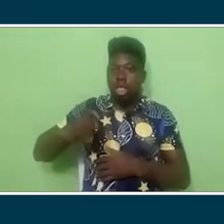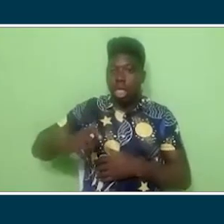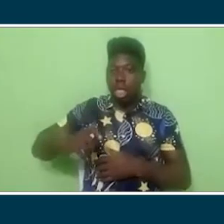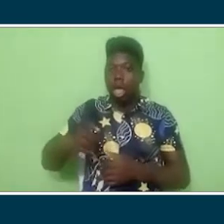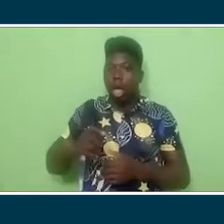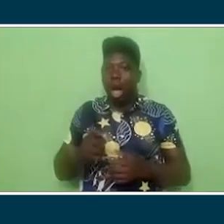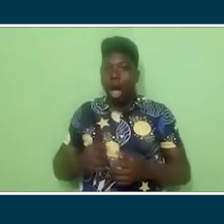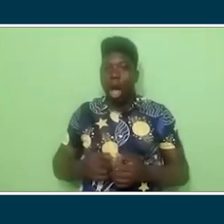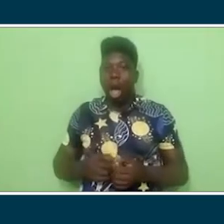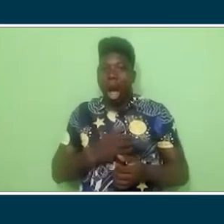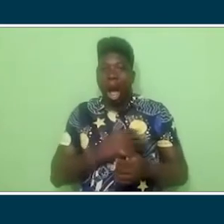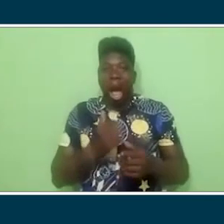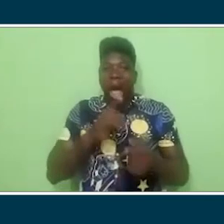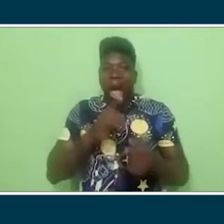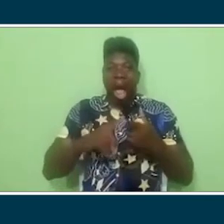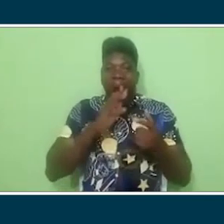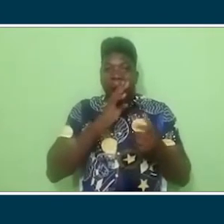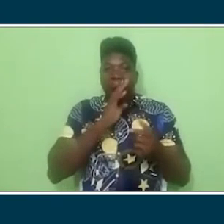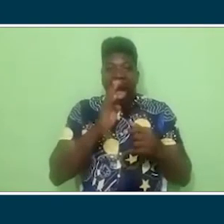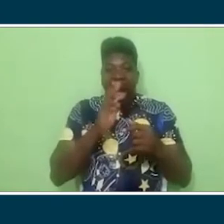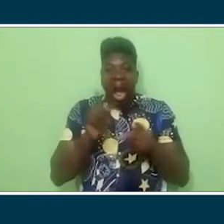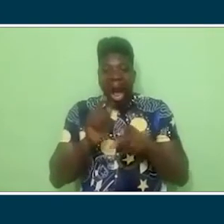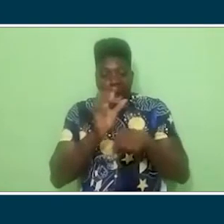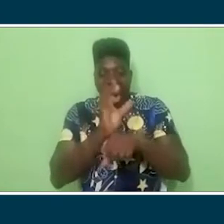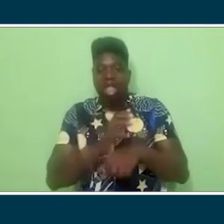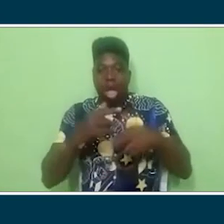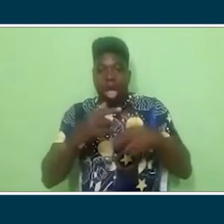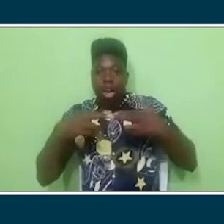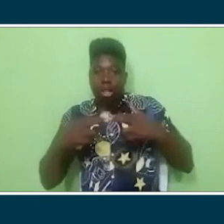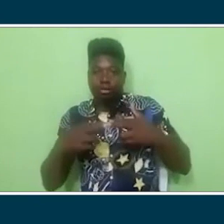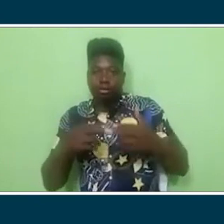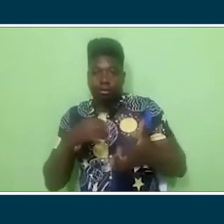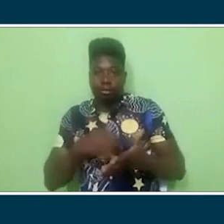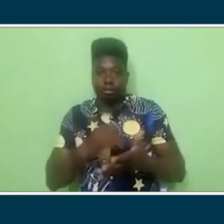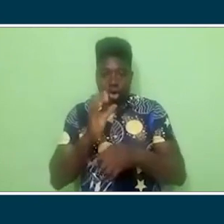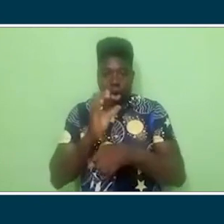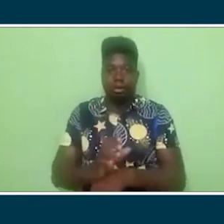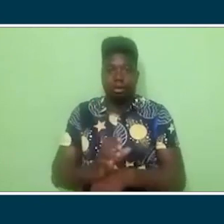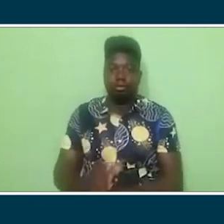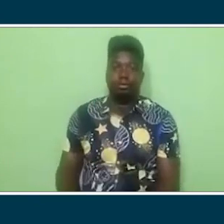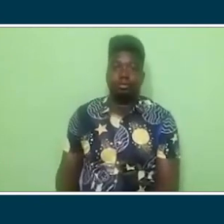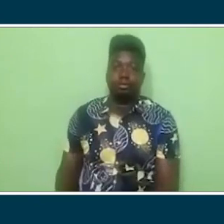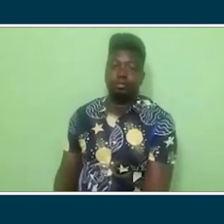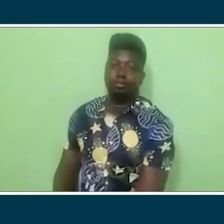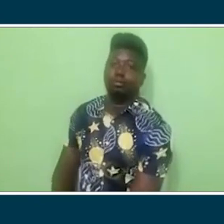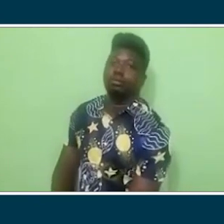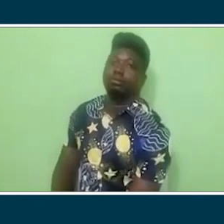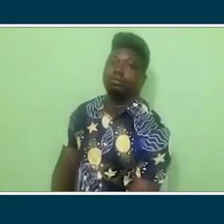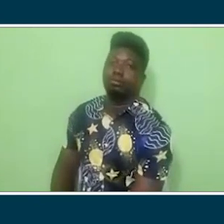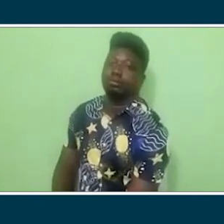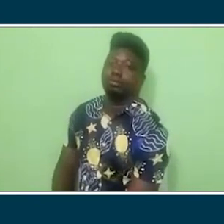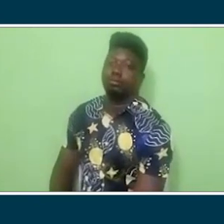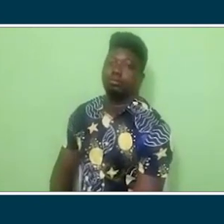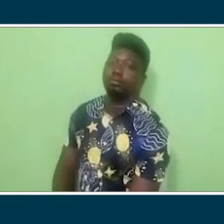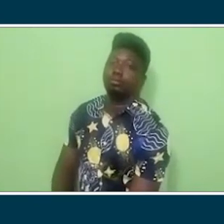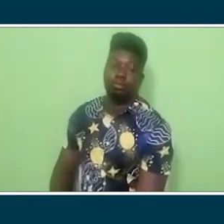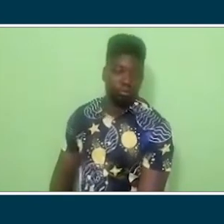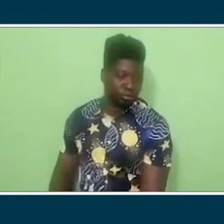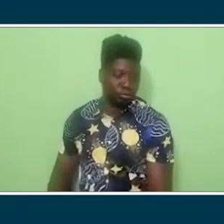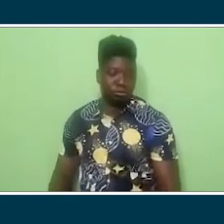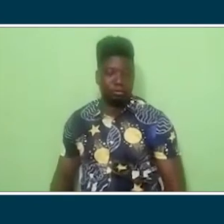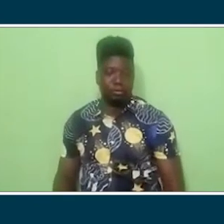real relationship. It's culture without values, interests, and principles. It's culture without analysis. It's culture without love.